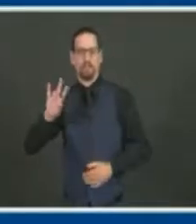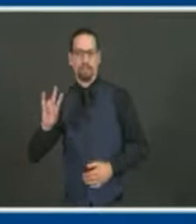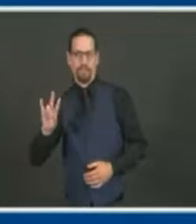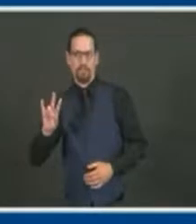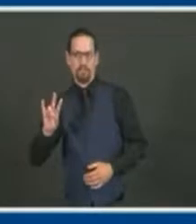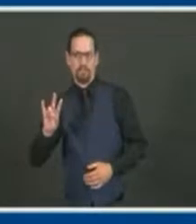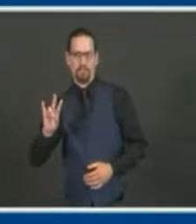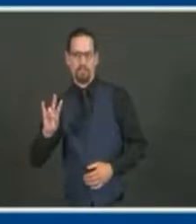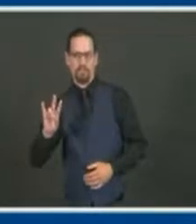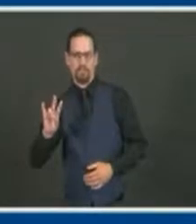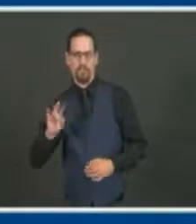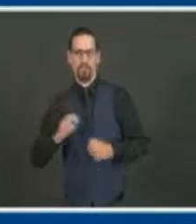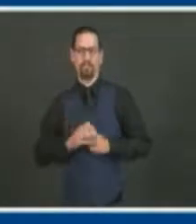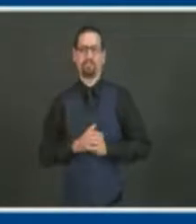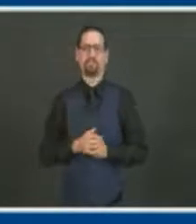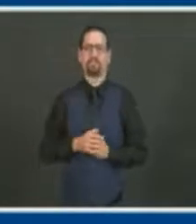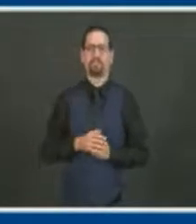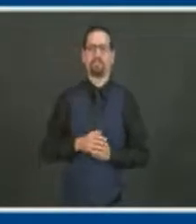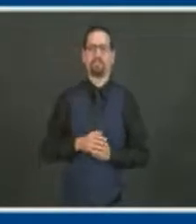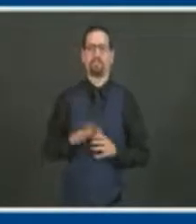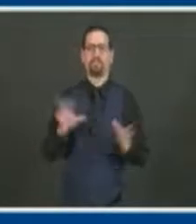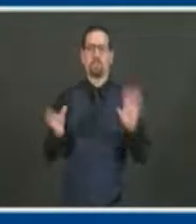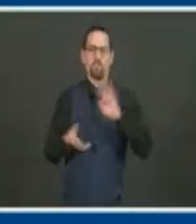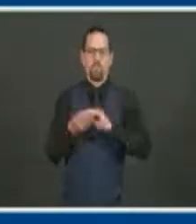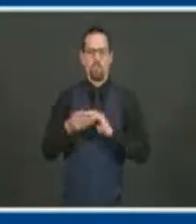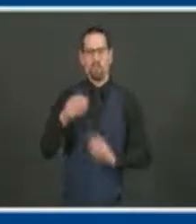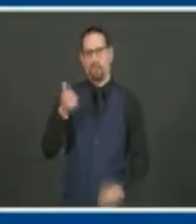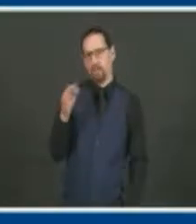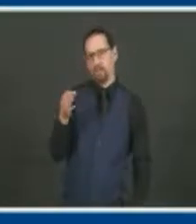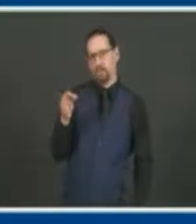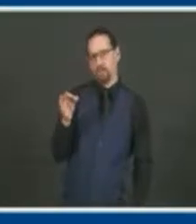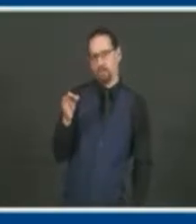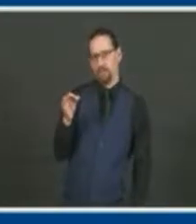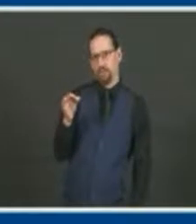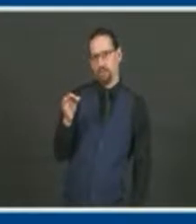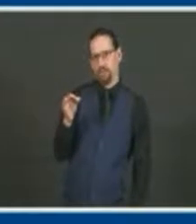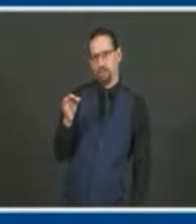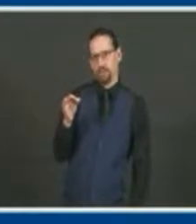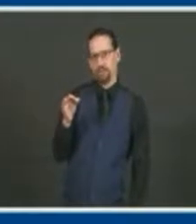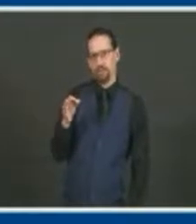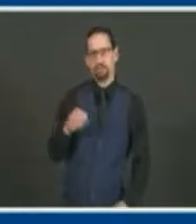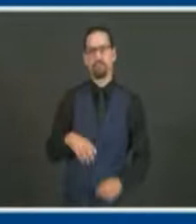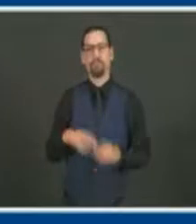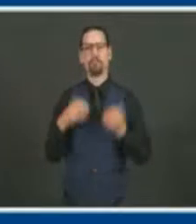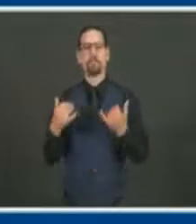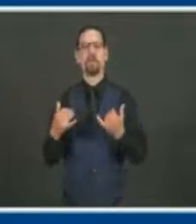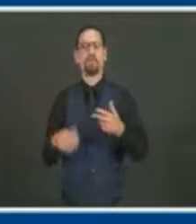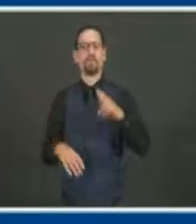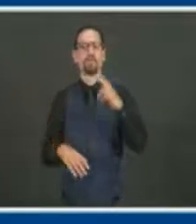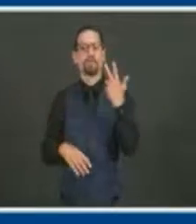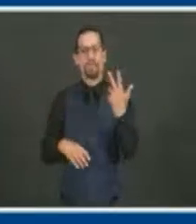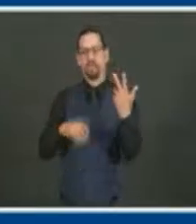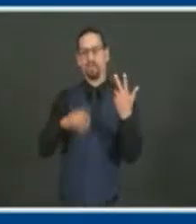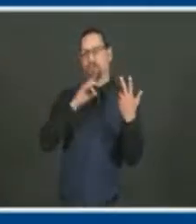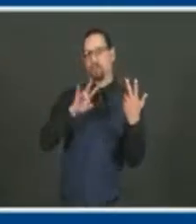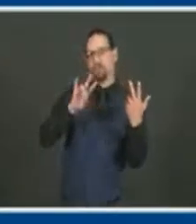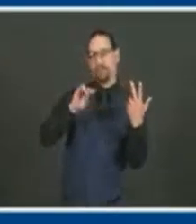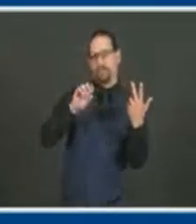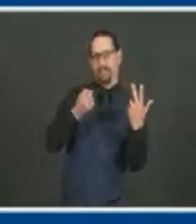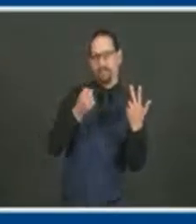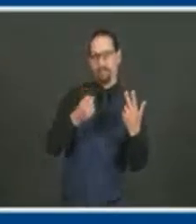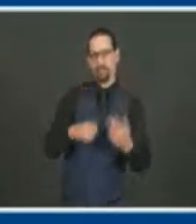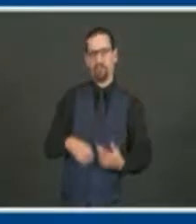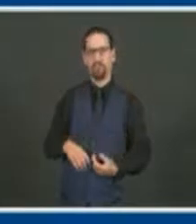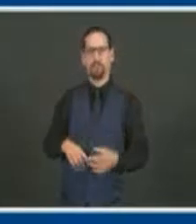Sunday. In total, 3 people were in their 70s, 9 people were in